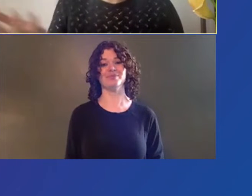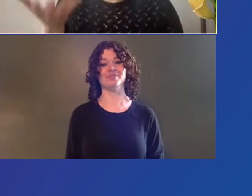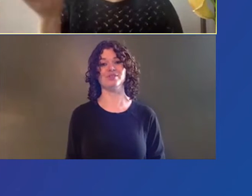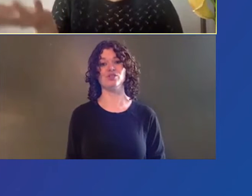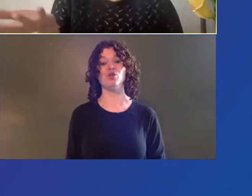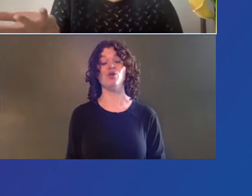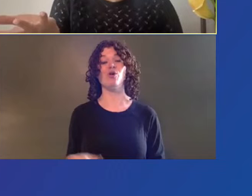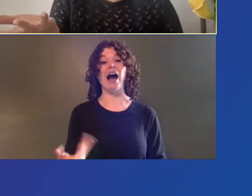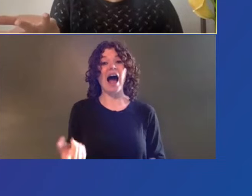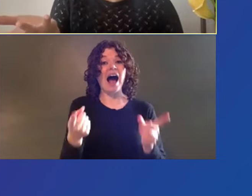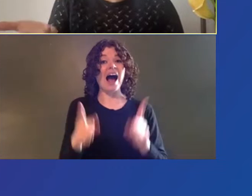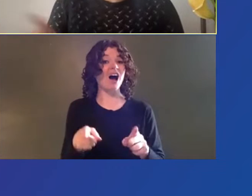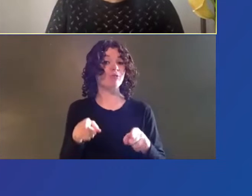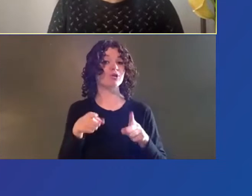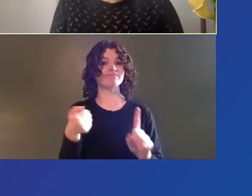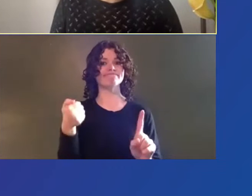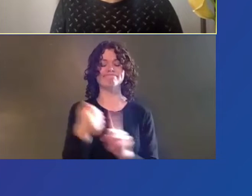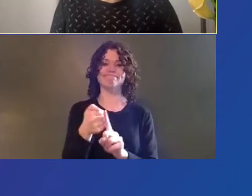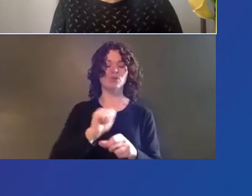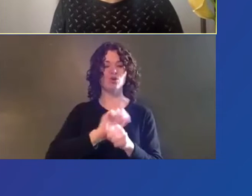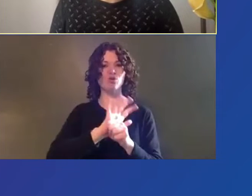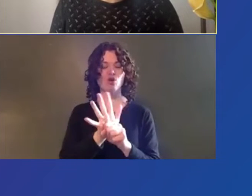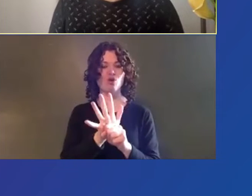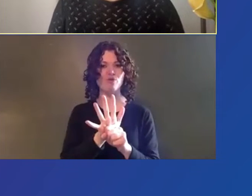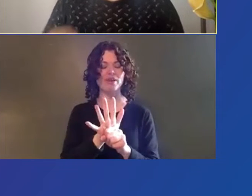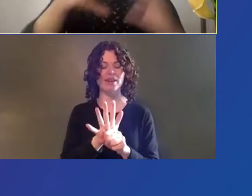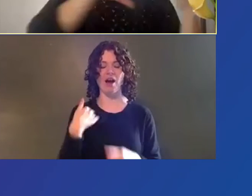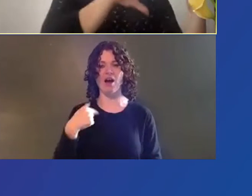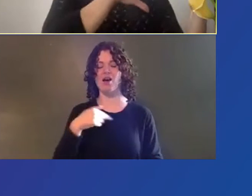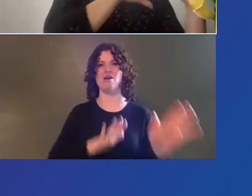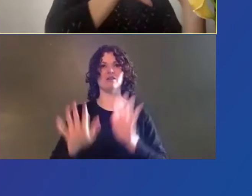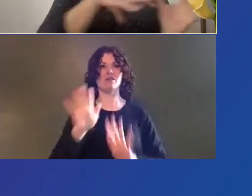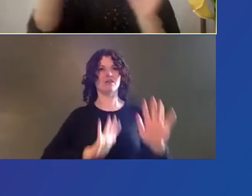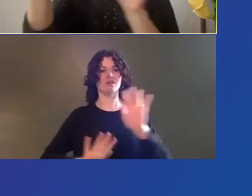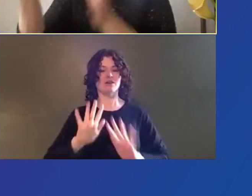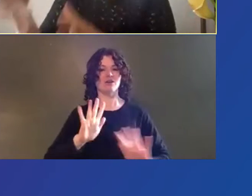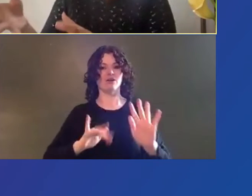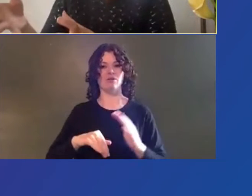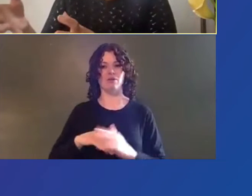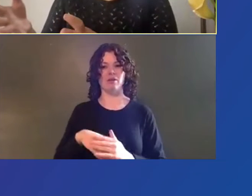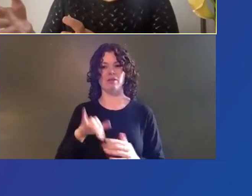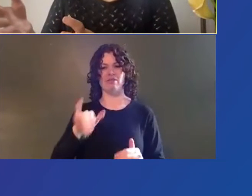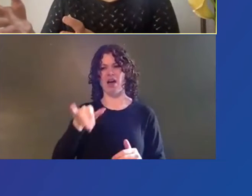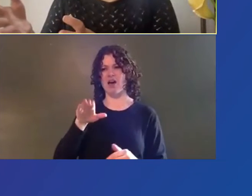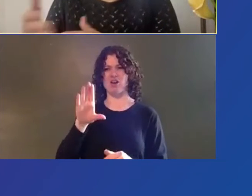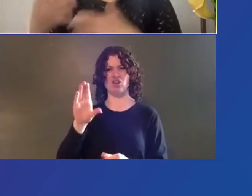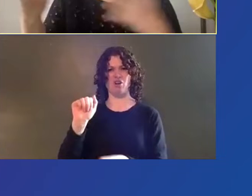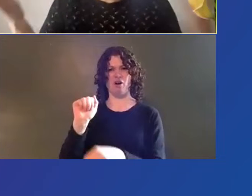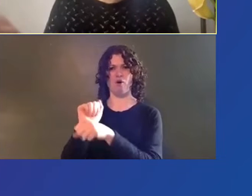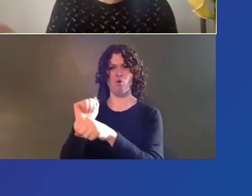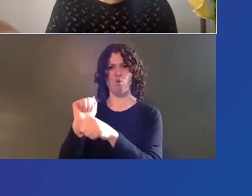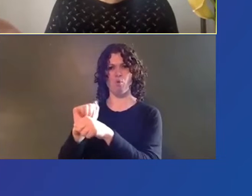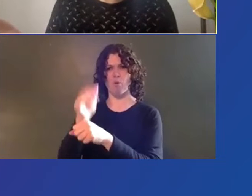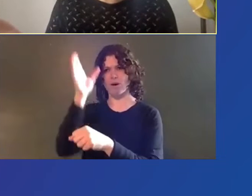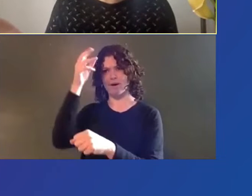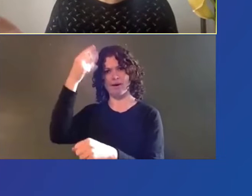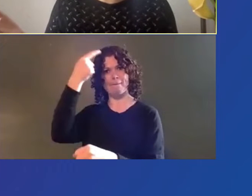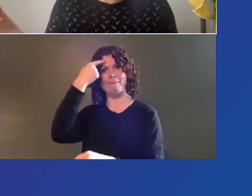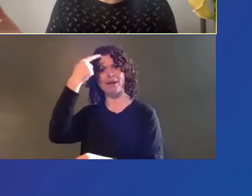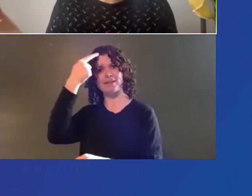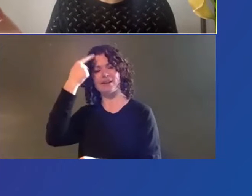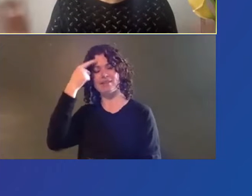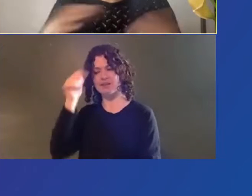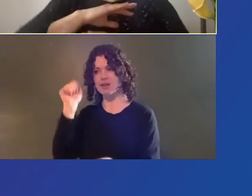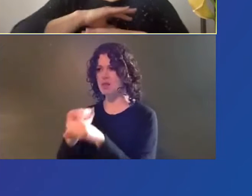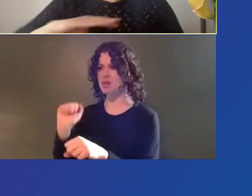shift. And, the whole idea of that corporate day job was work the job to pay to the dance career. And then there was no dance career